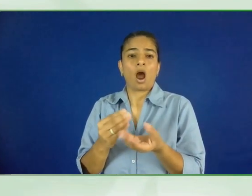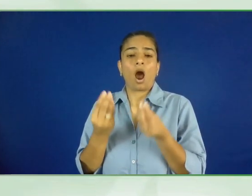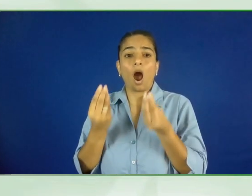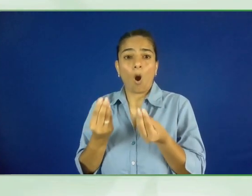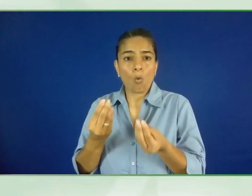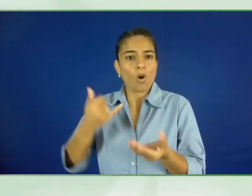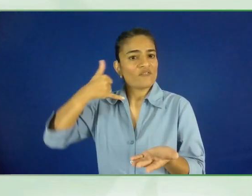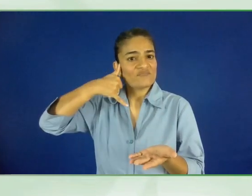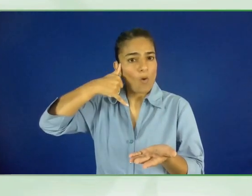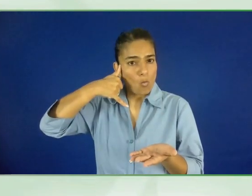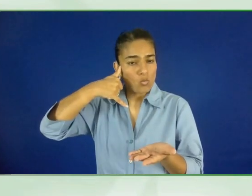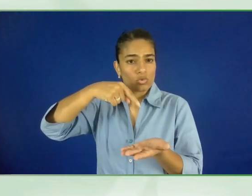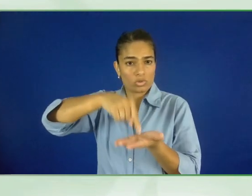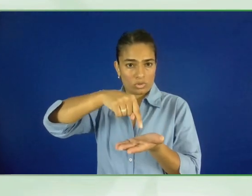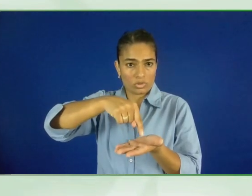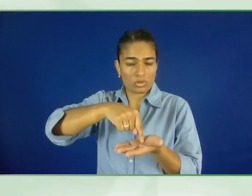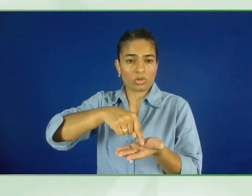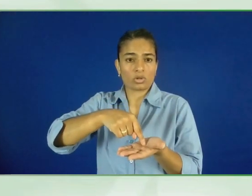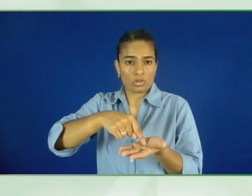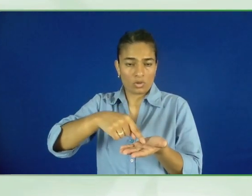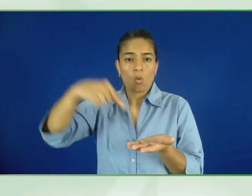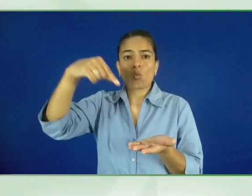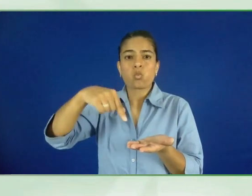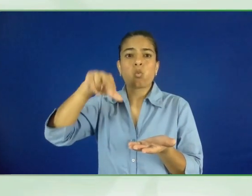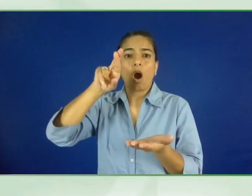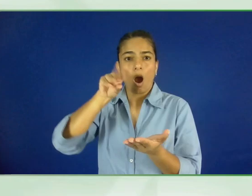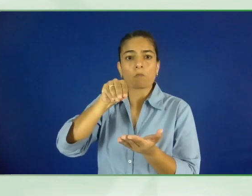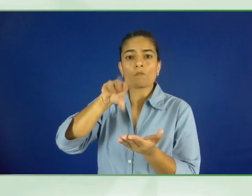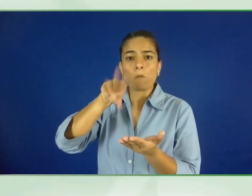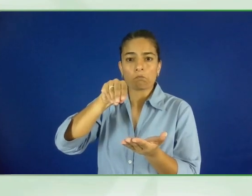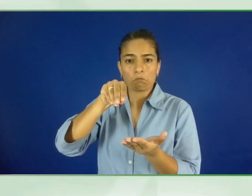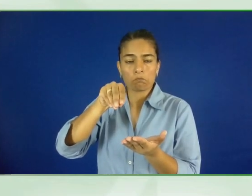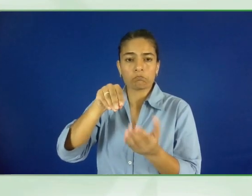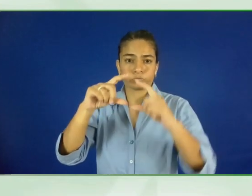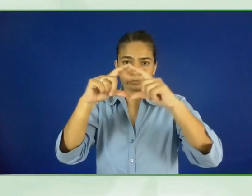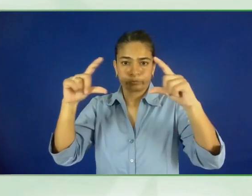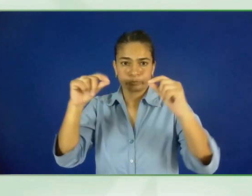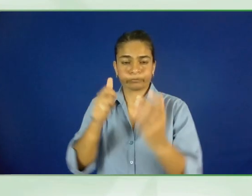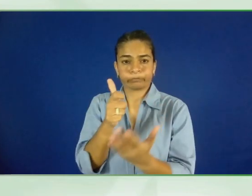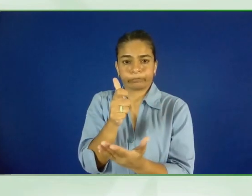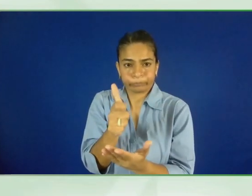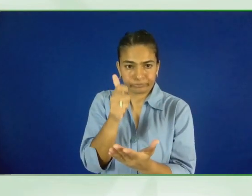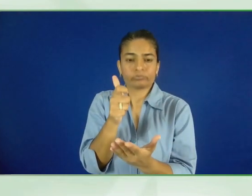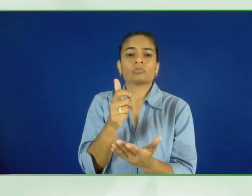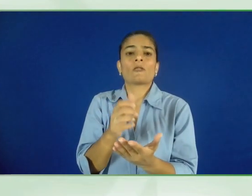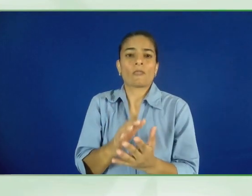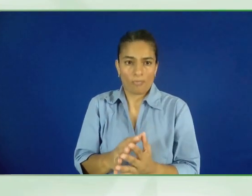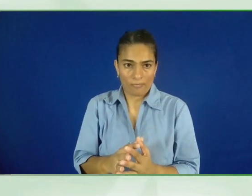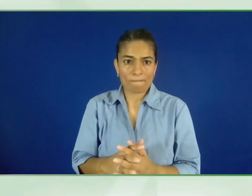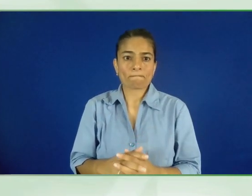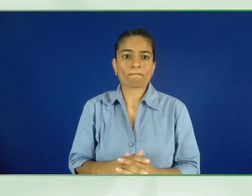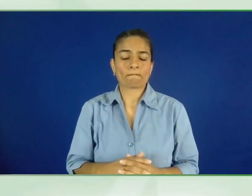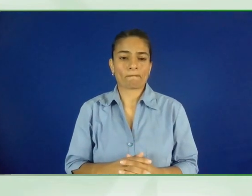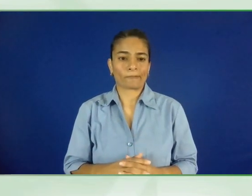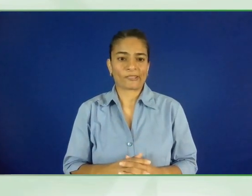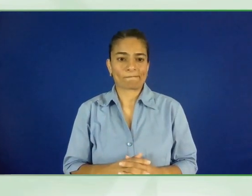QR code for tips. When the Samuel